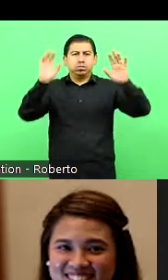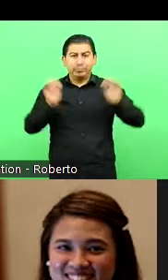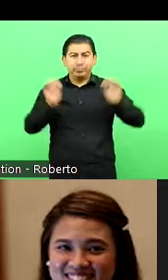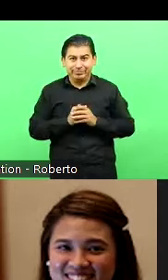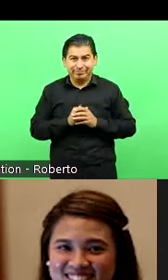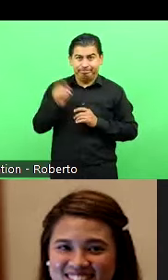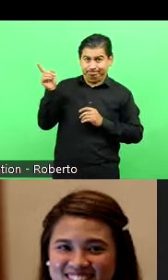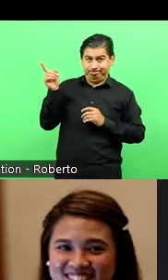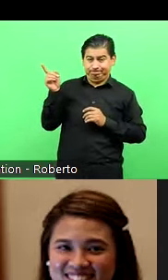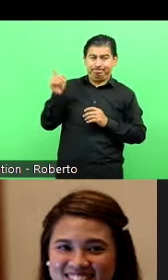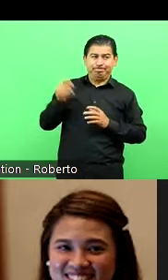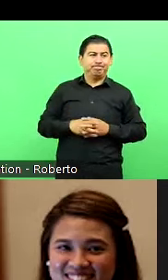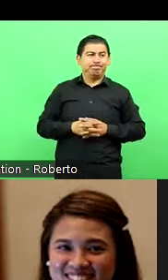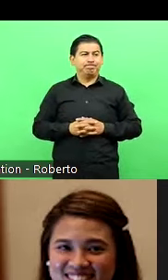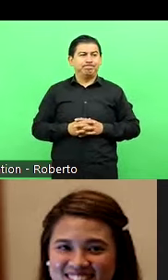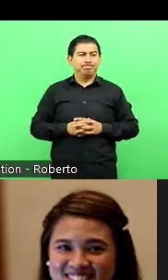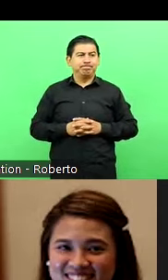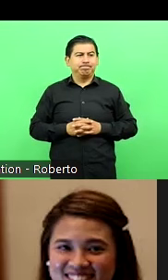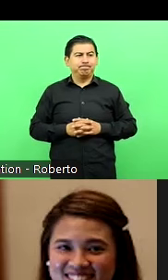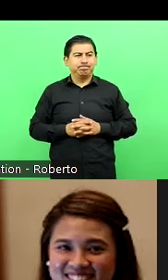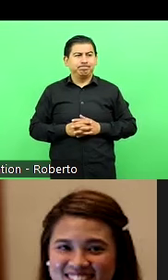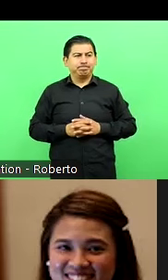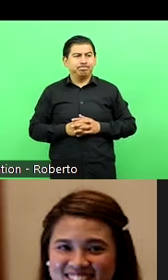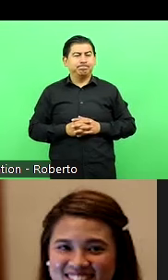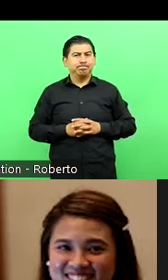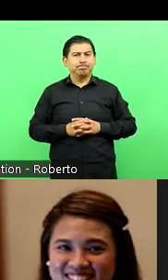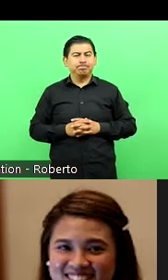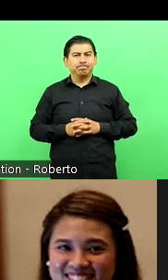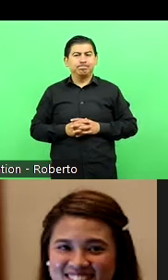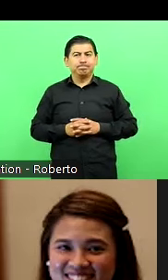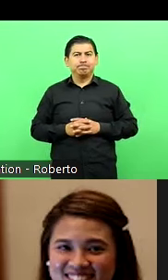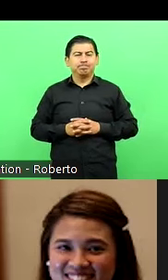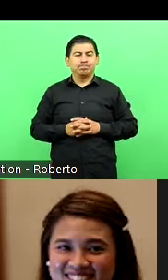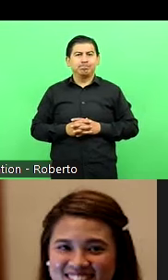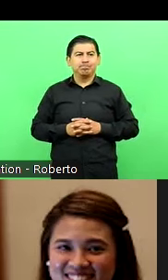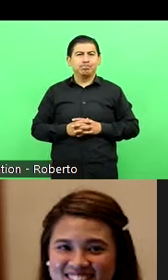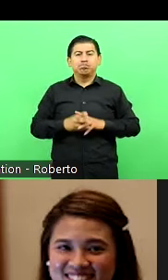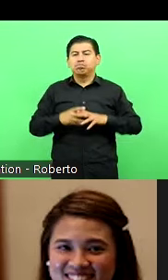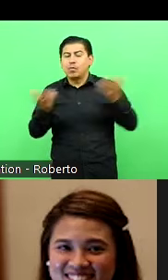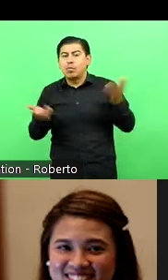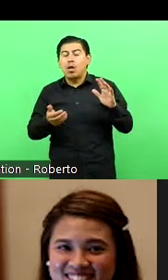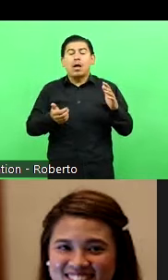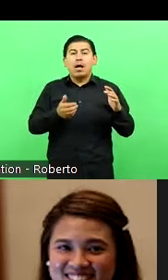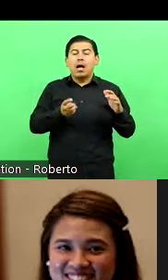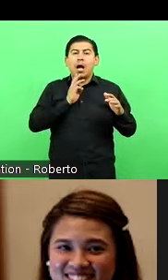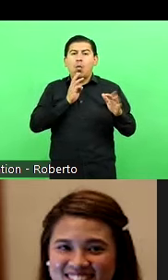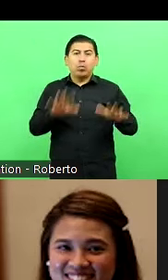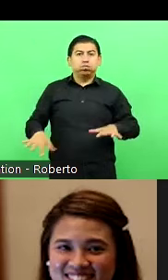barangays have flood hazards, this is one consideration that we have to